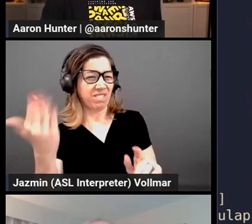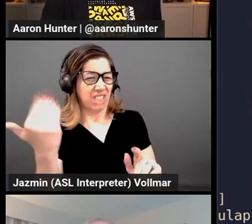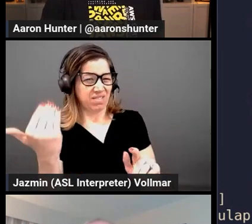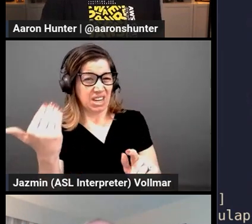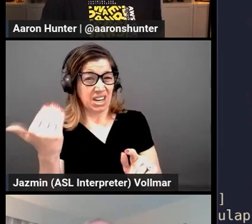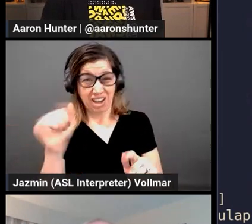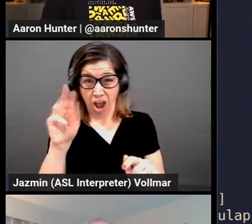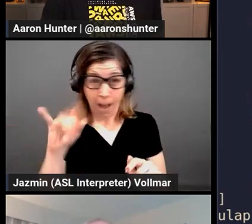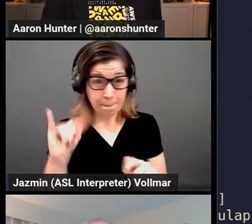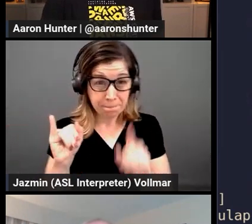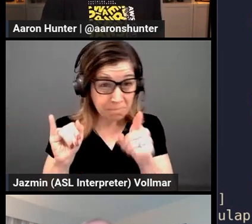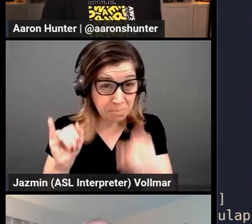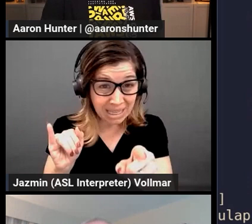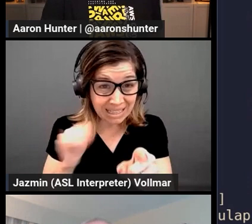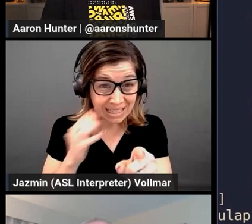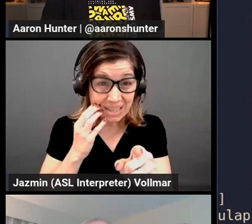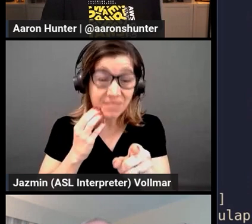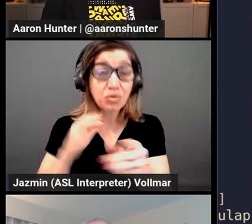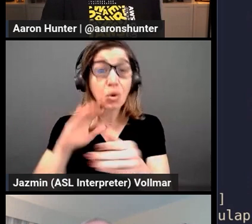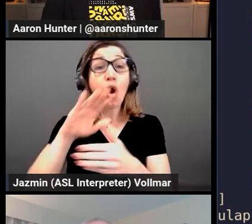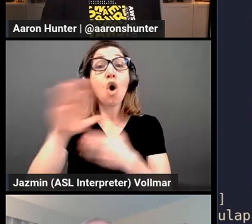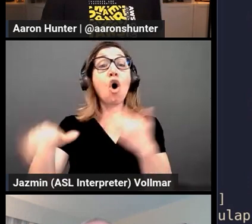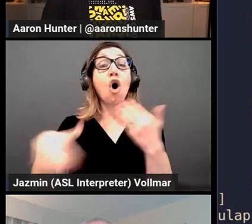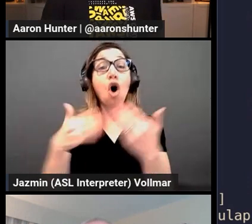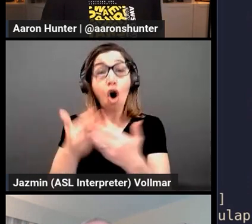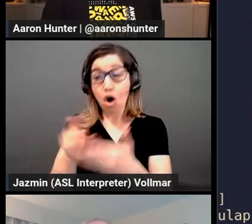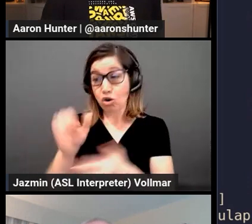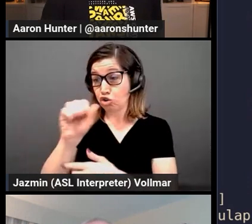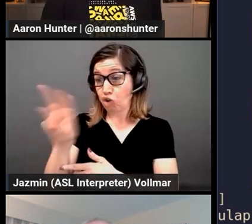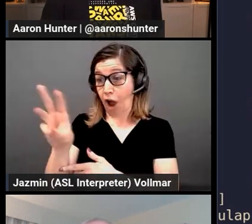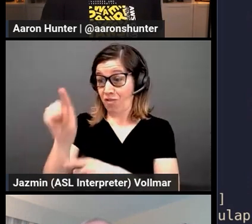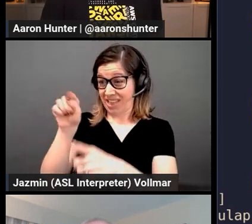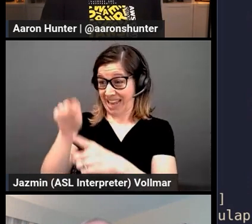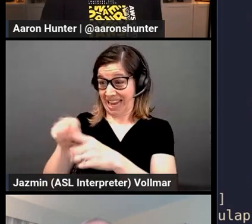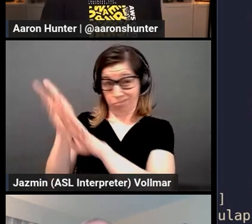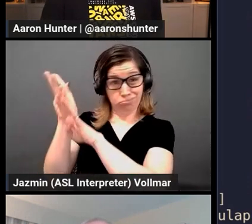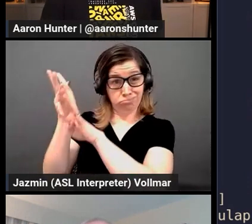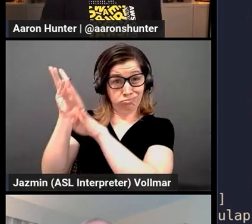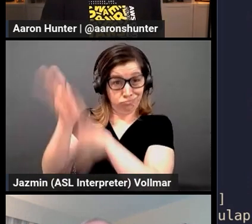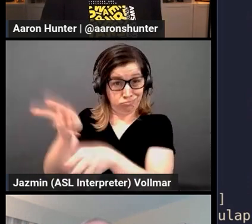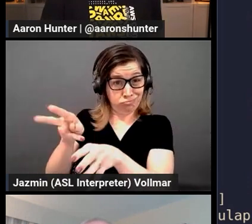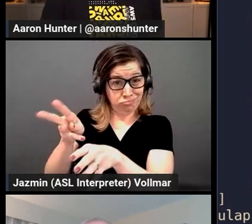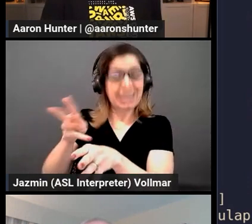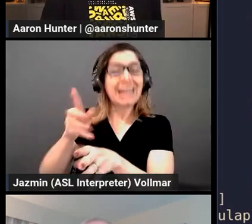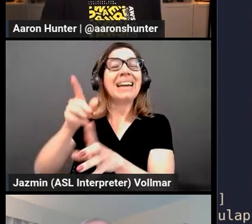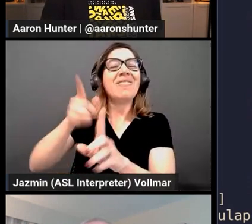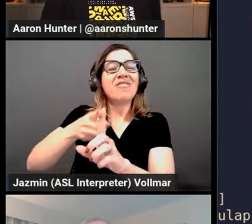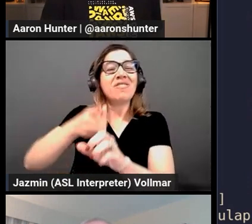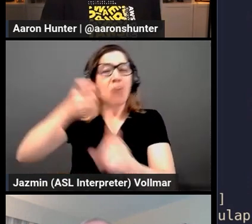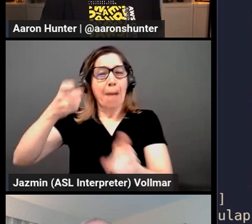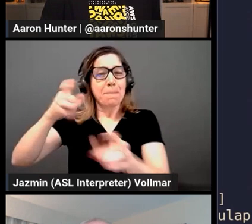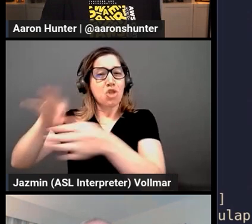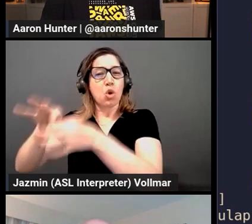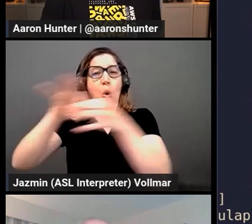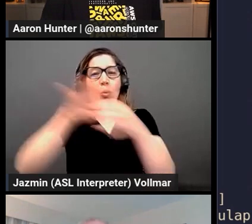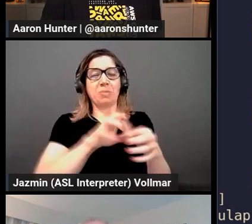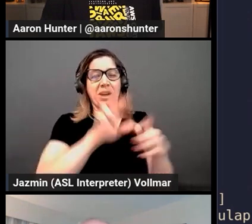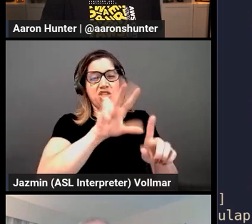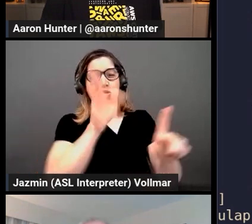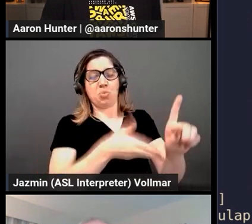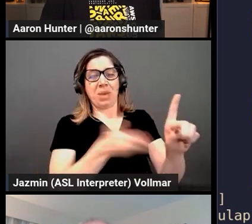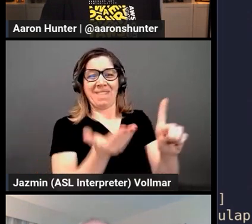Mhm. all software that it installs is going to come from the corresponding 315